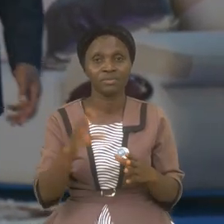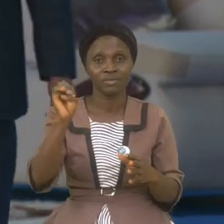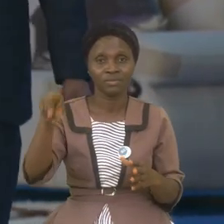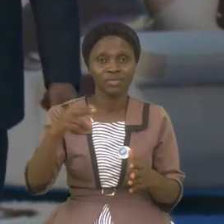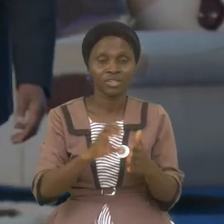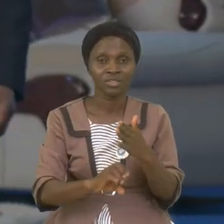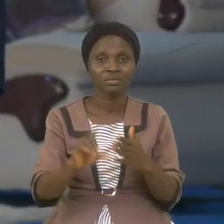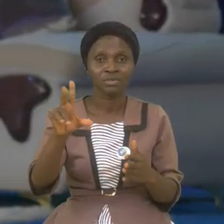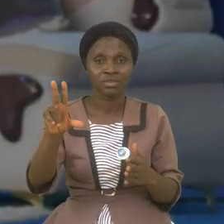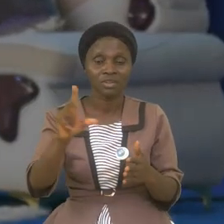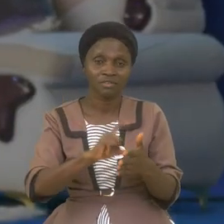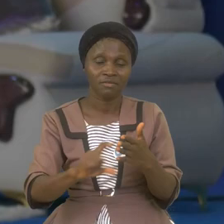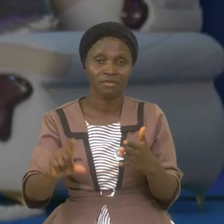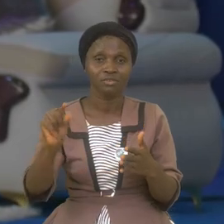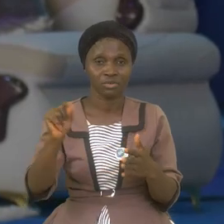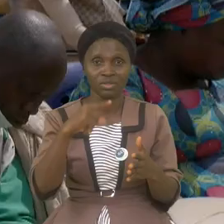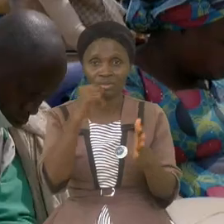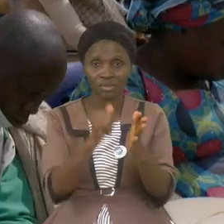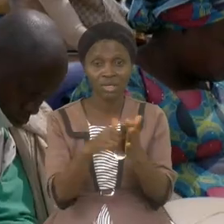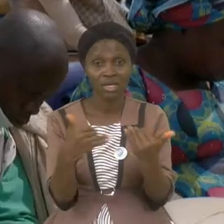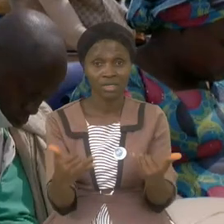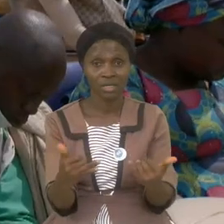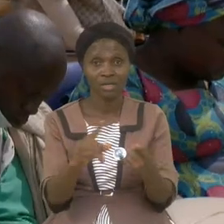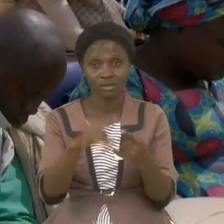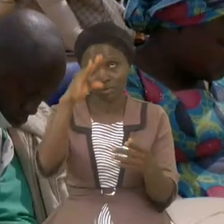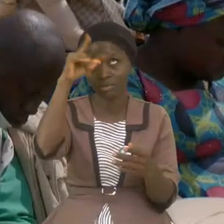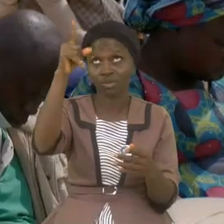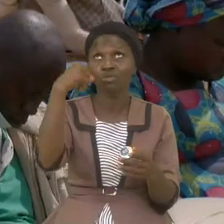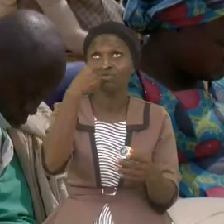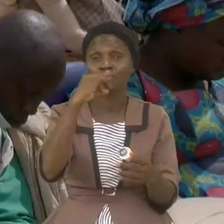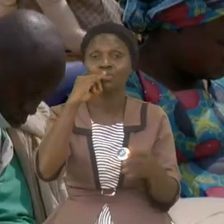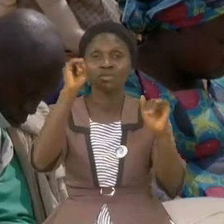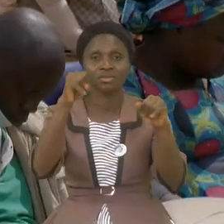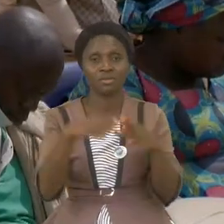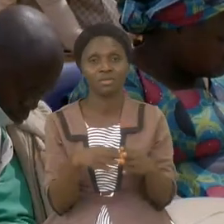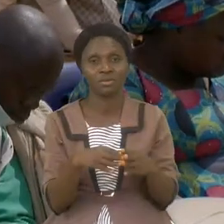verse 20, it says, now unto him that is